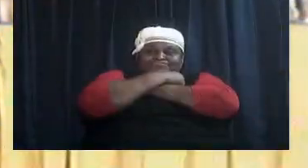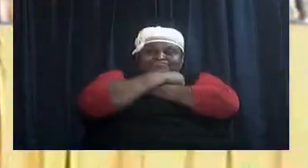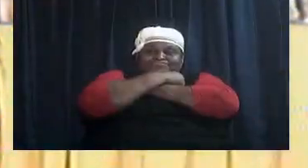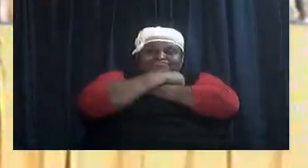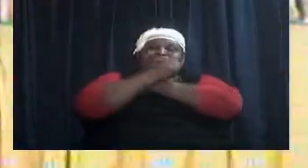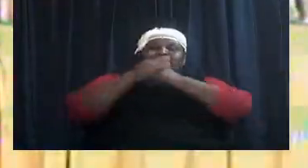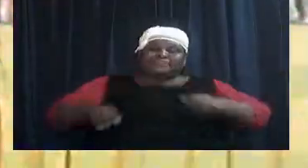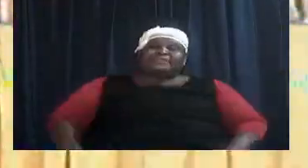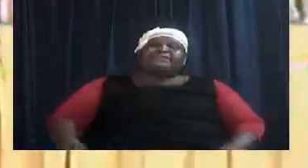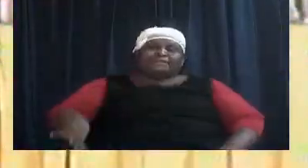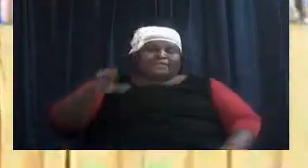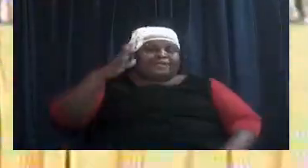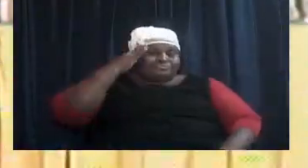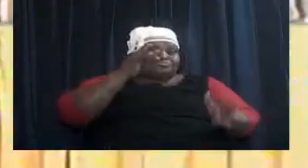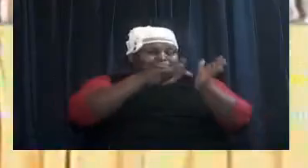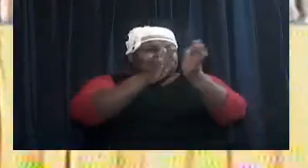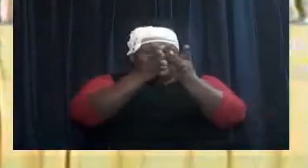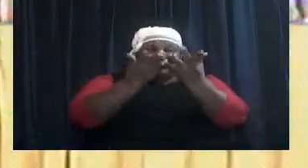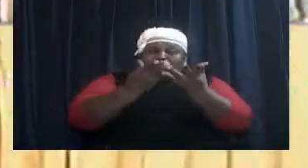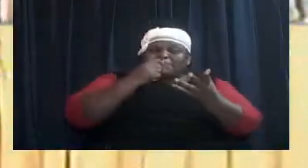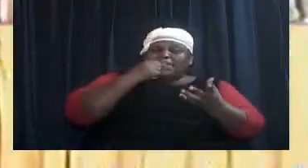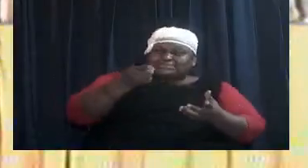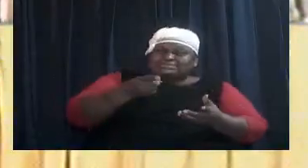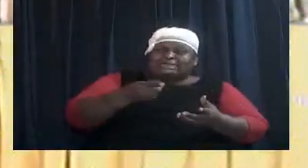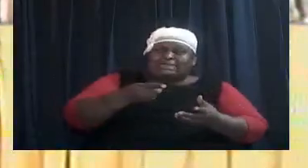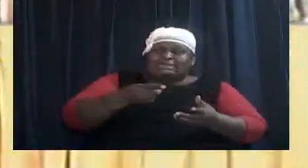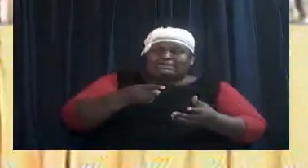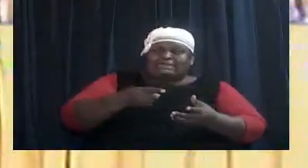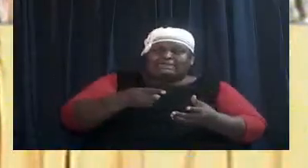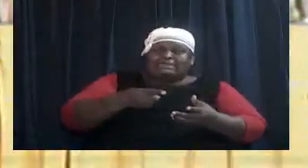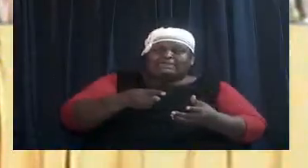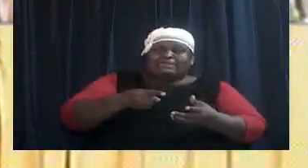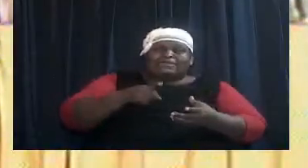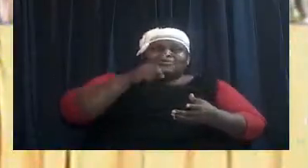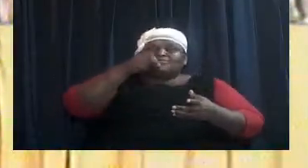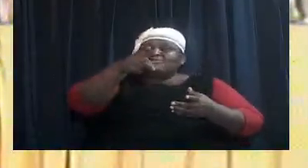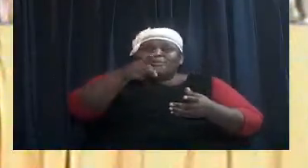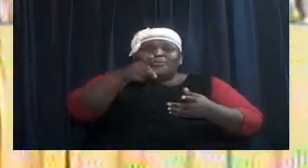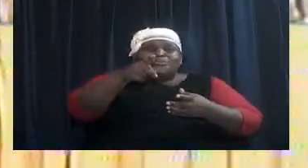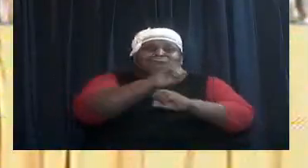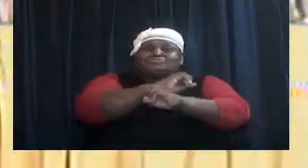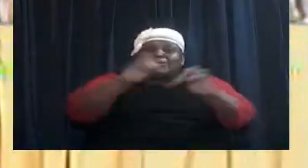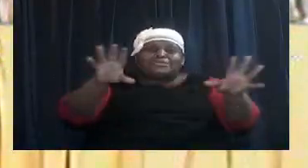Now, you know what the Bible means when the Bible says you are nothing? Zero.